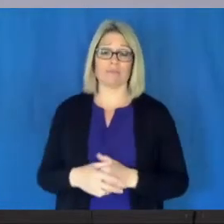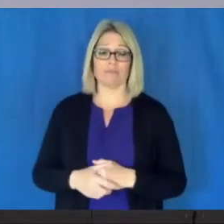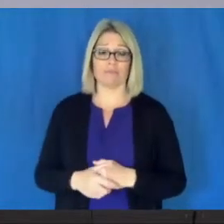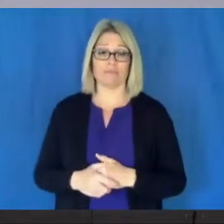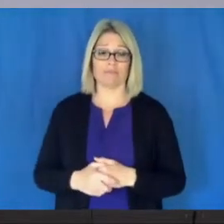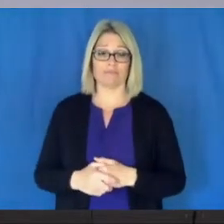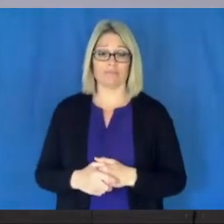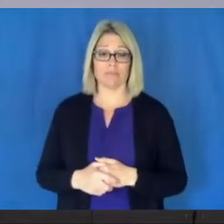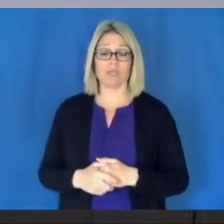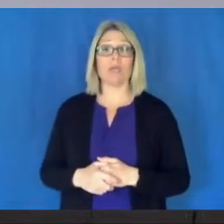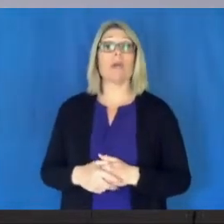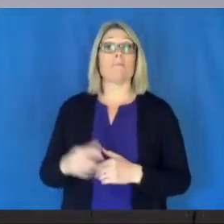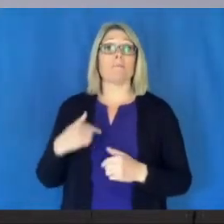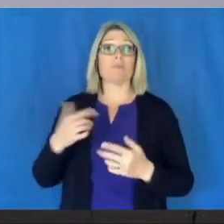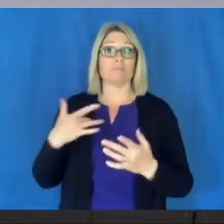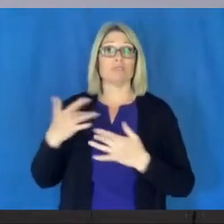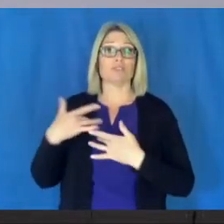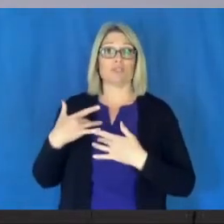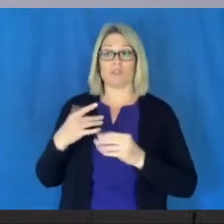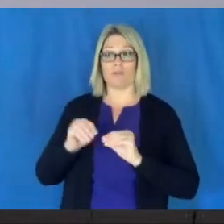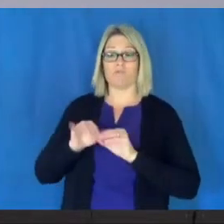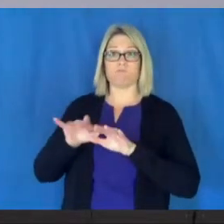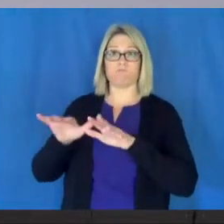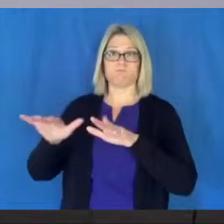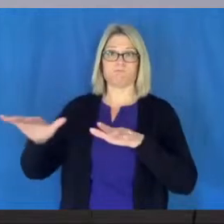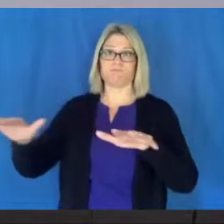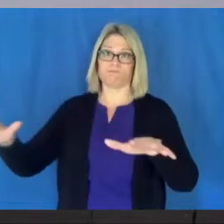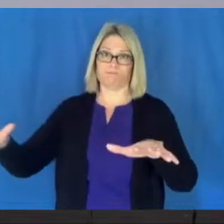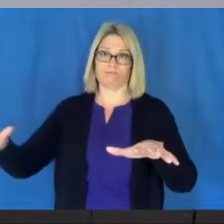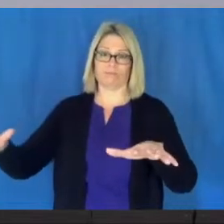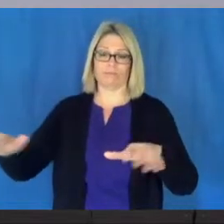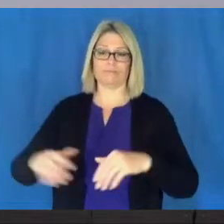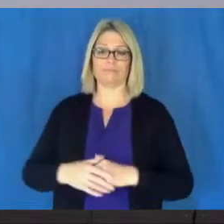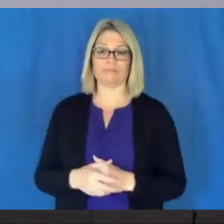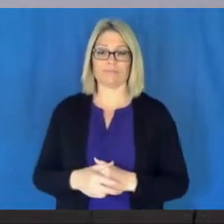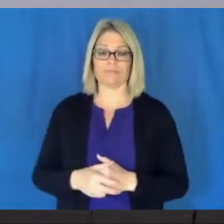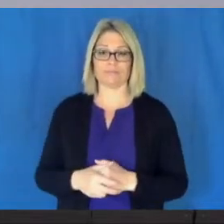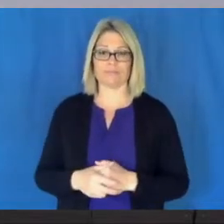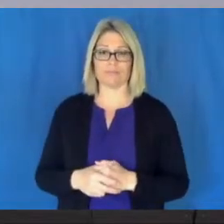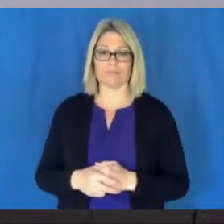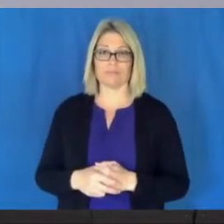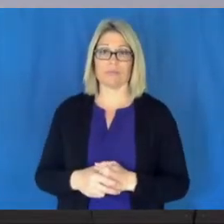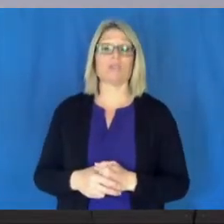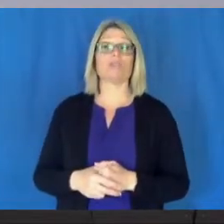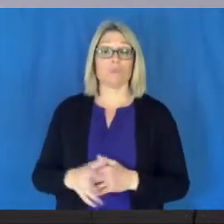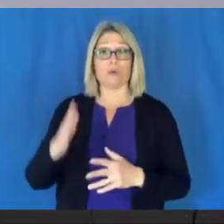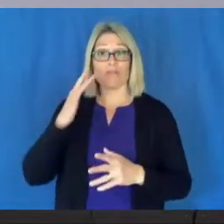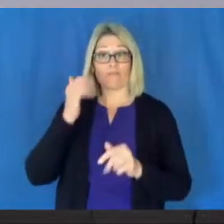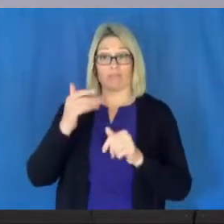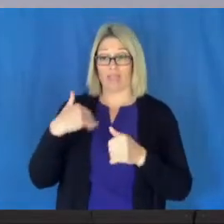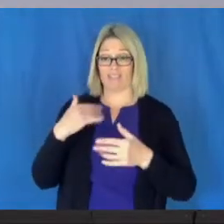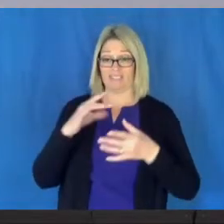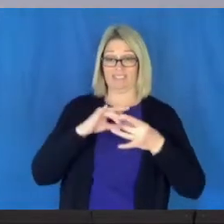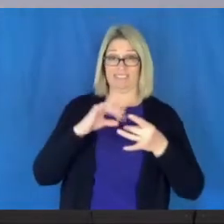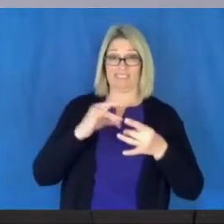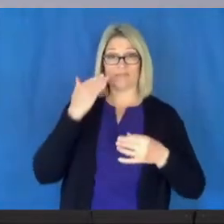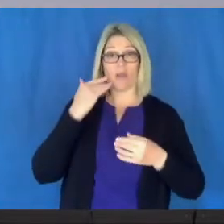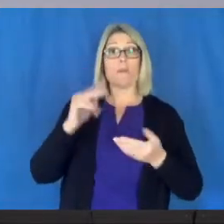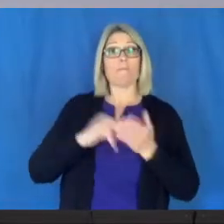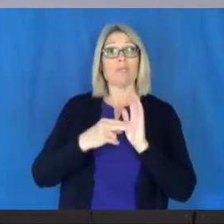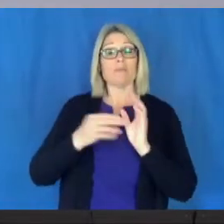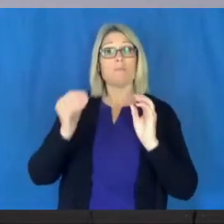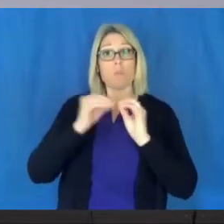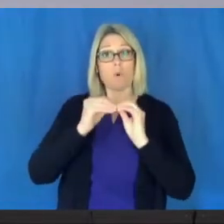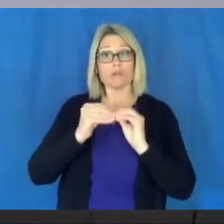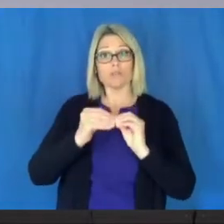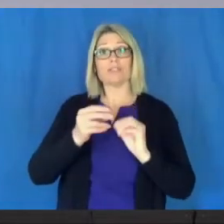I'm most concerned with that happening and doing all the other things we just mentioned here in the briefing in terms of tightening up